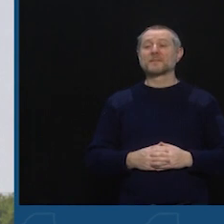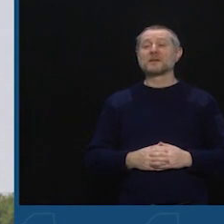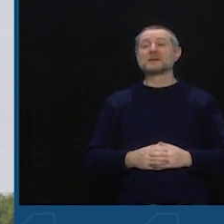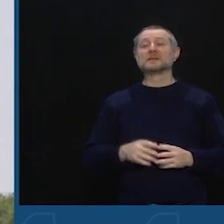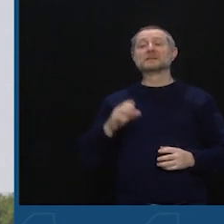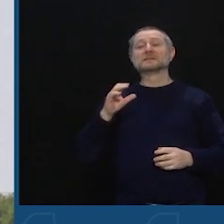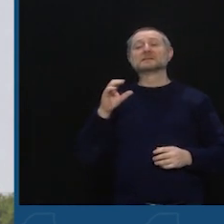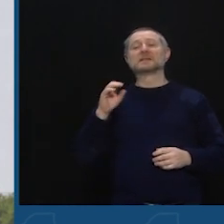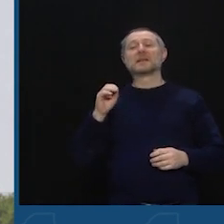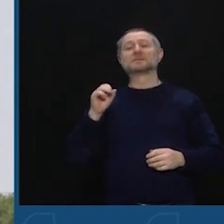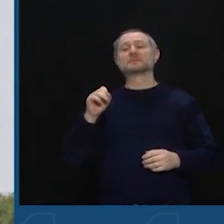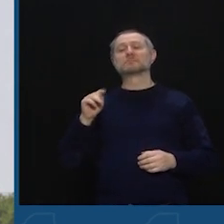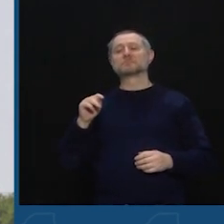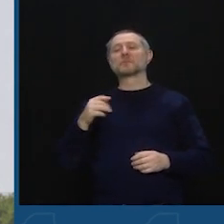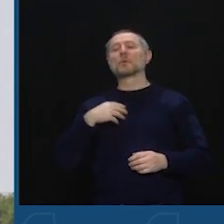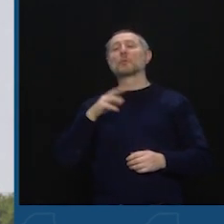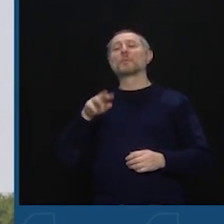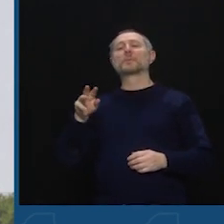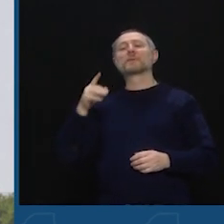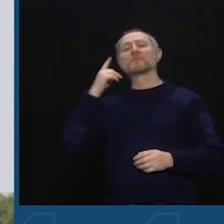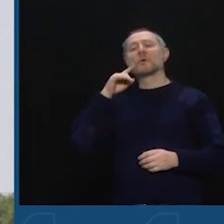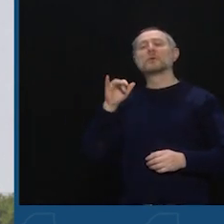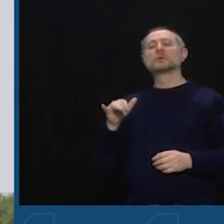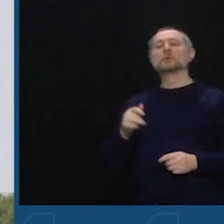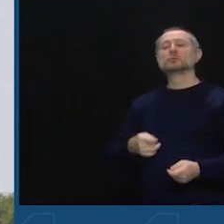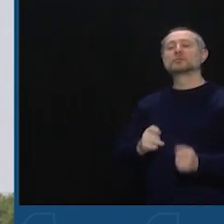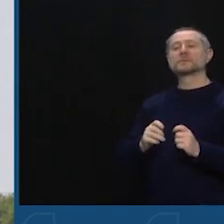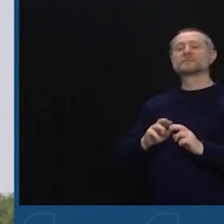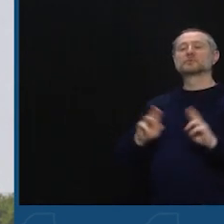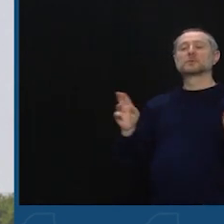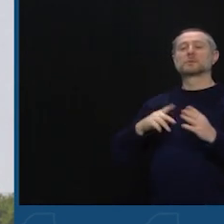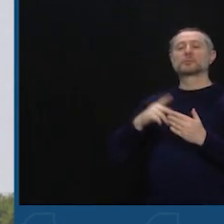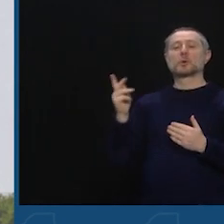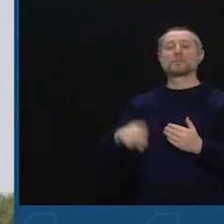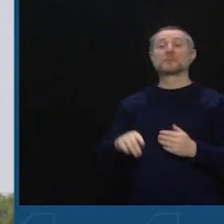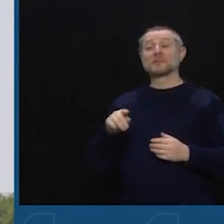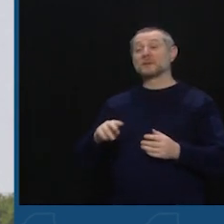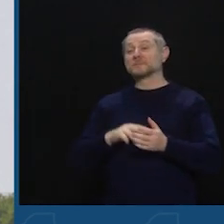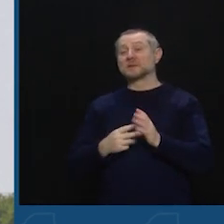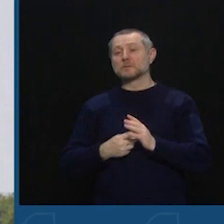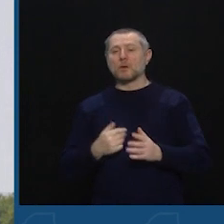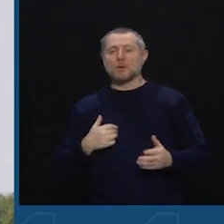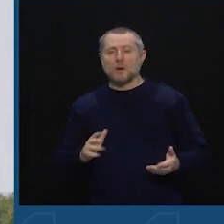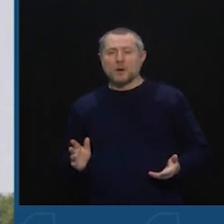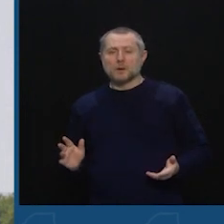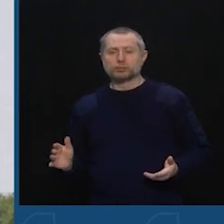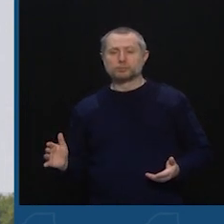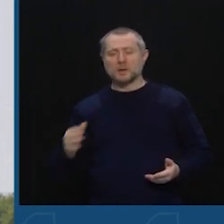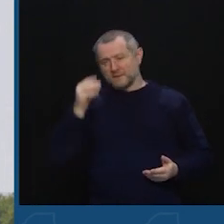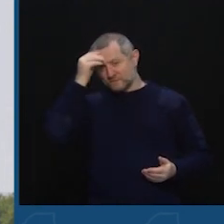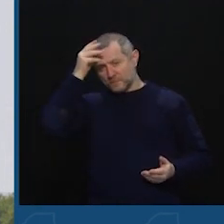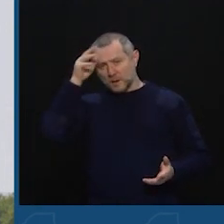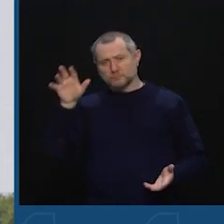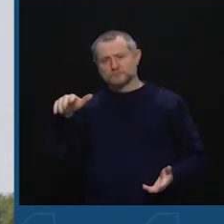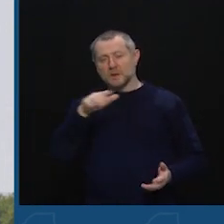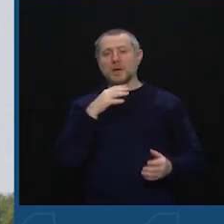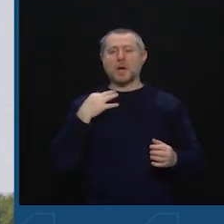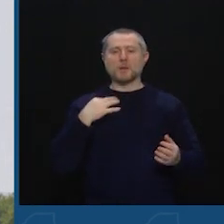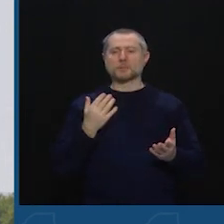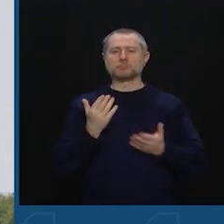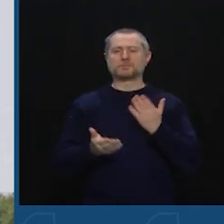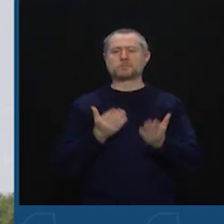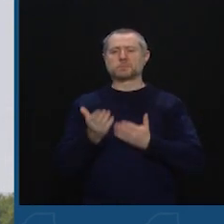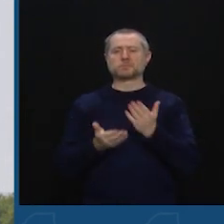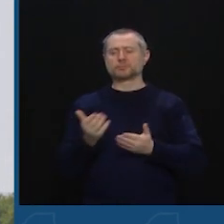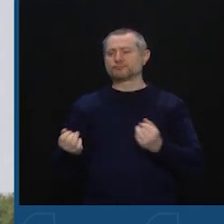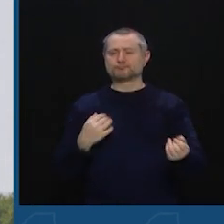the web portal for the shovel-ready program, so we can start collecting information from applicants who are interested and find out